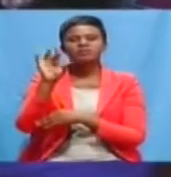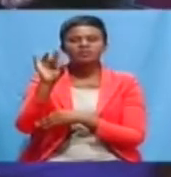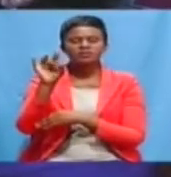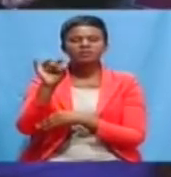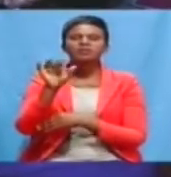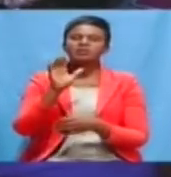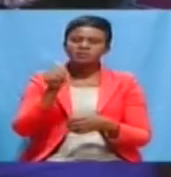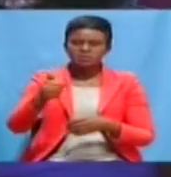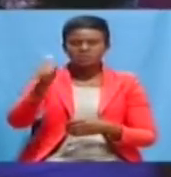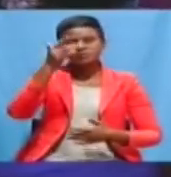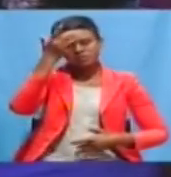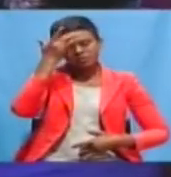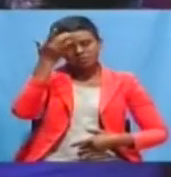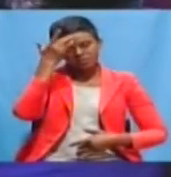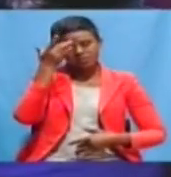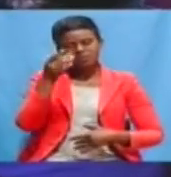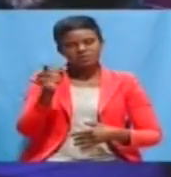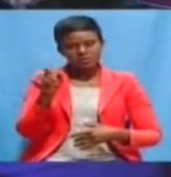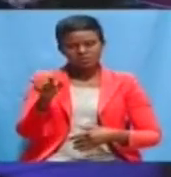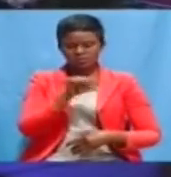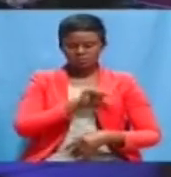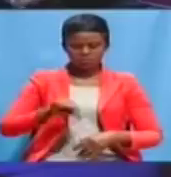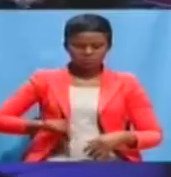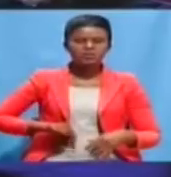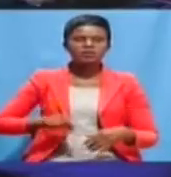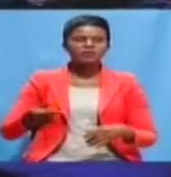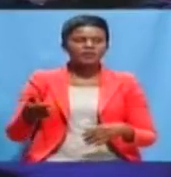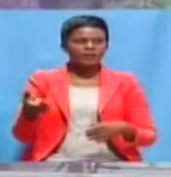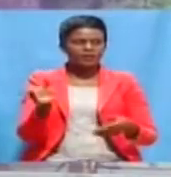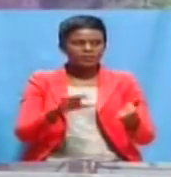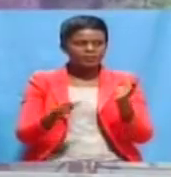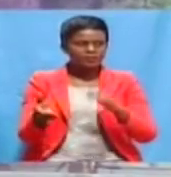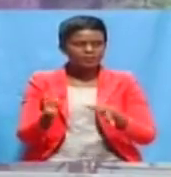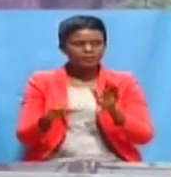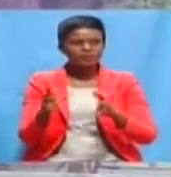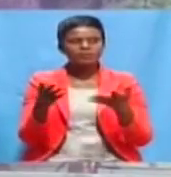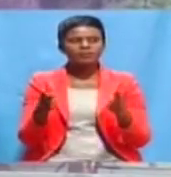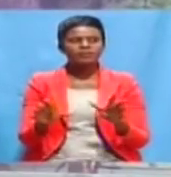an illness. The remains of the Queen have since been interred.